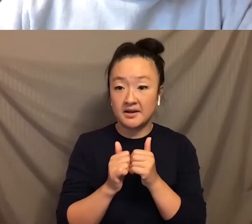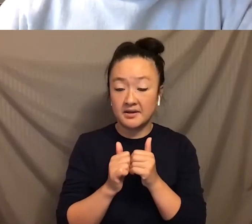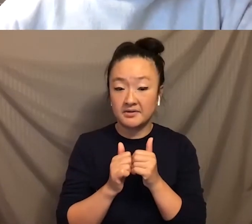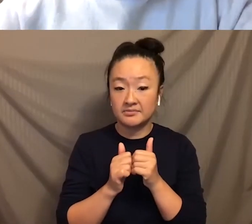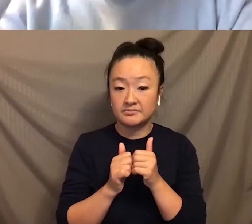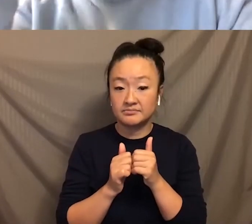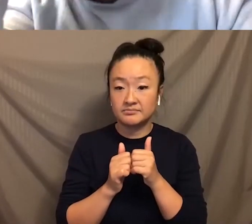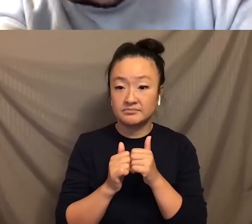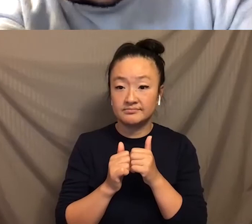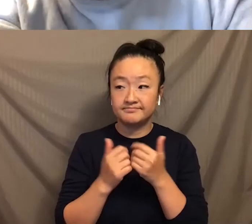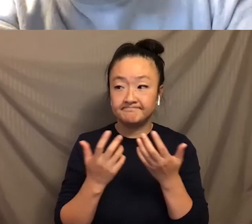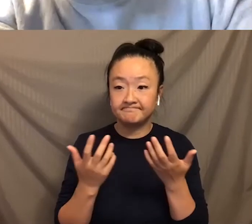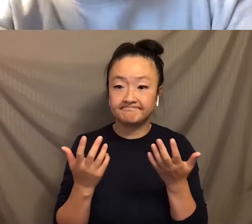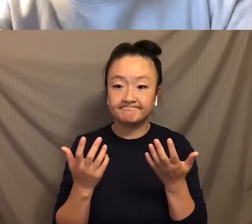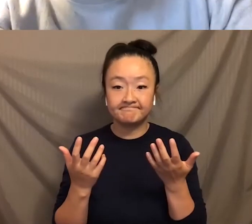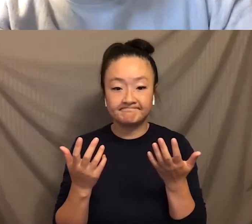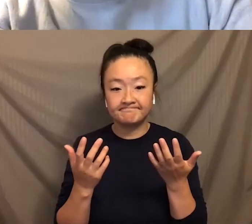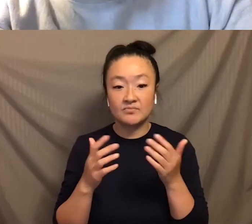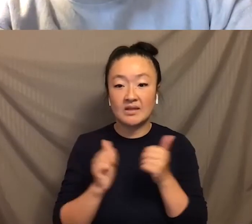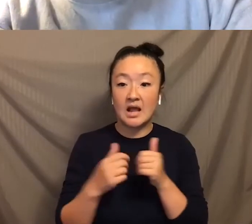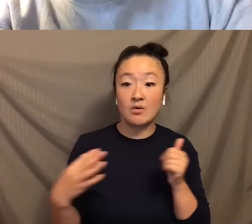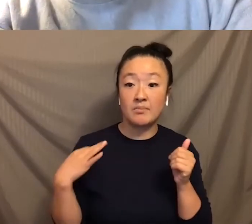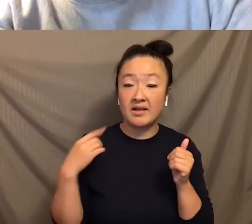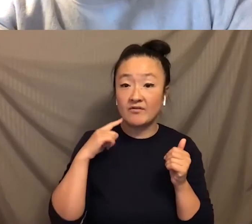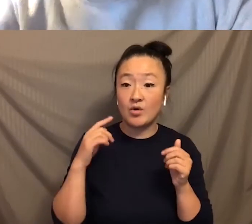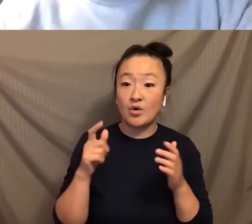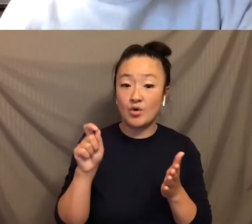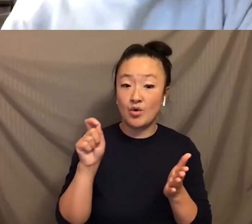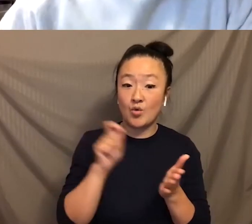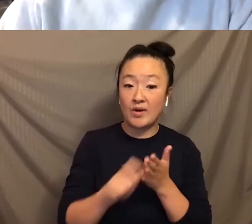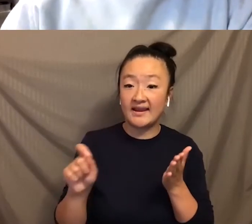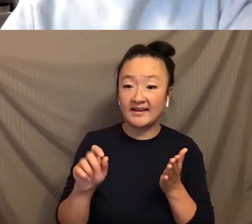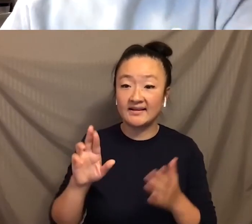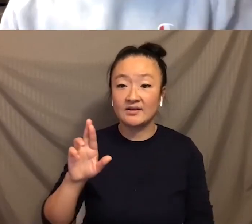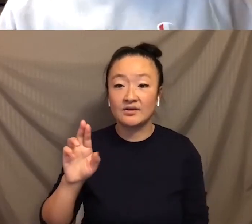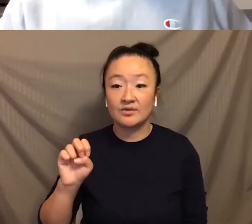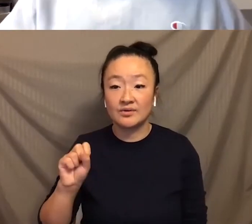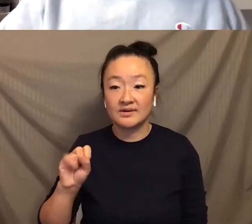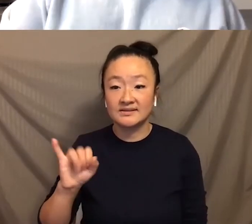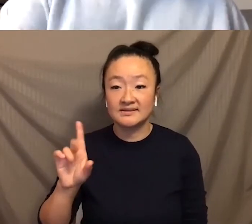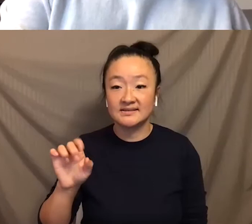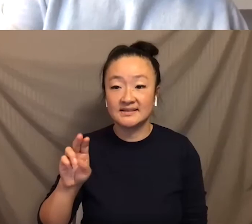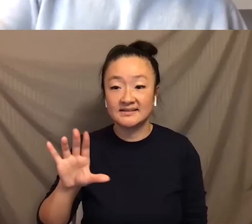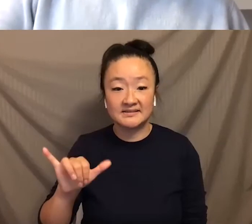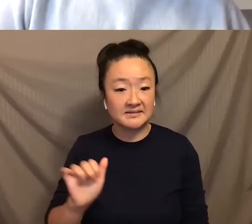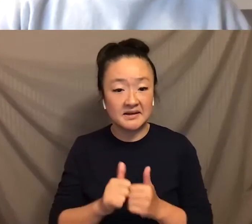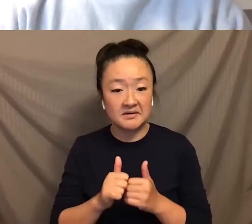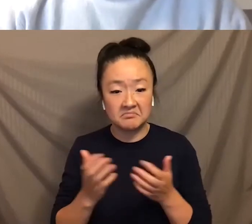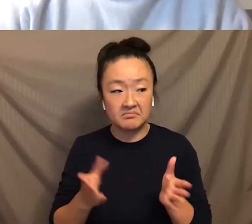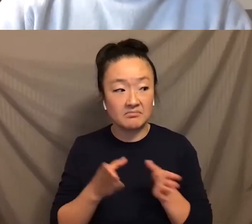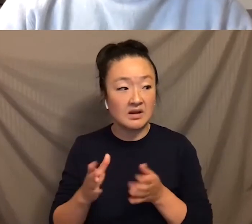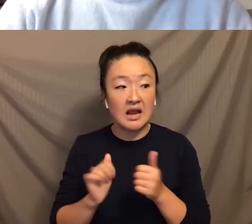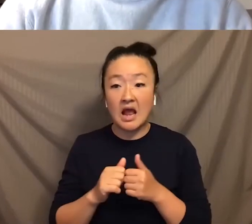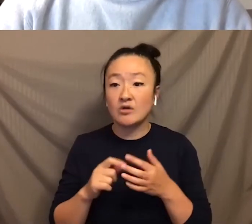how do you get how do you apply for a writing residency? How do you even begin to